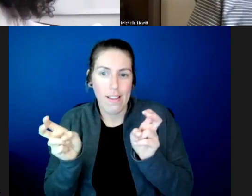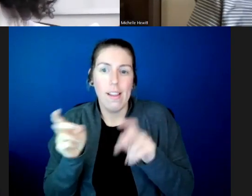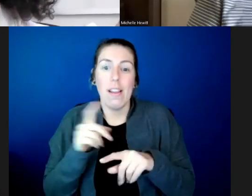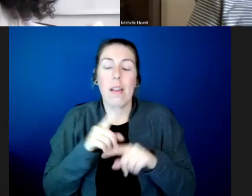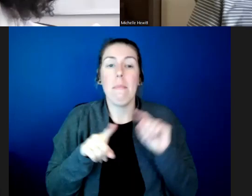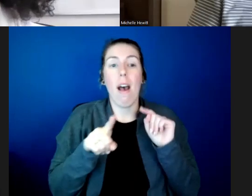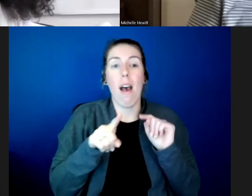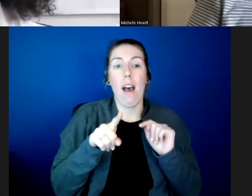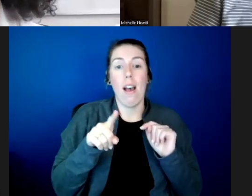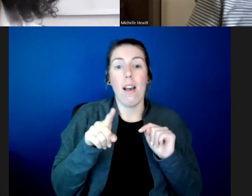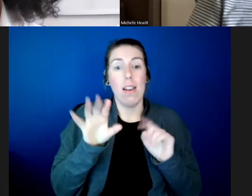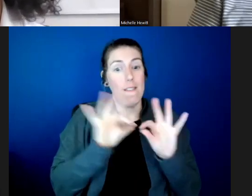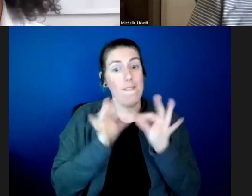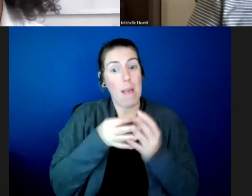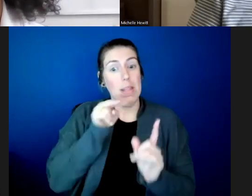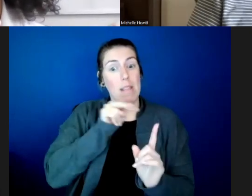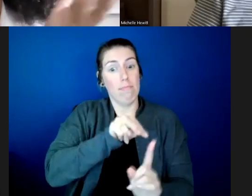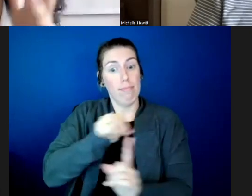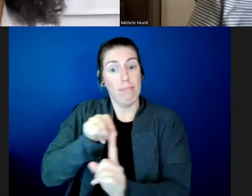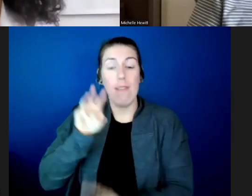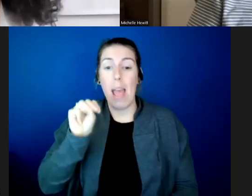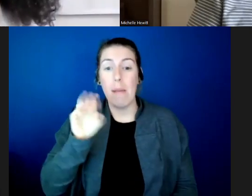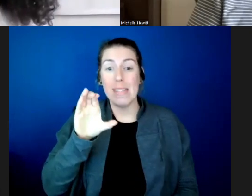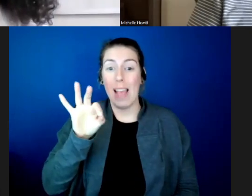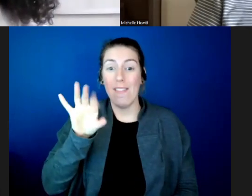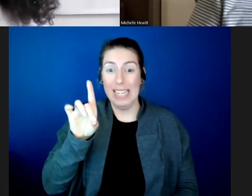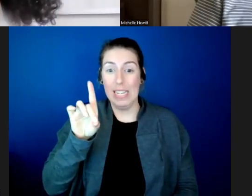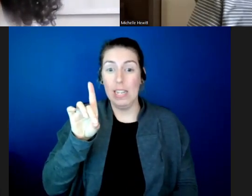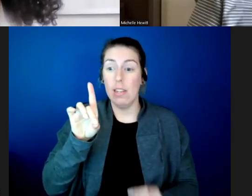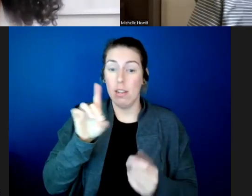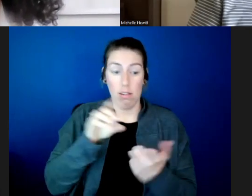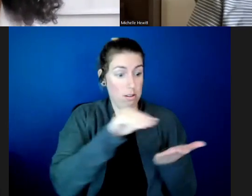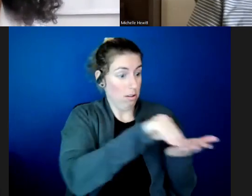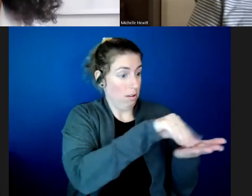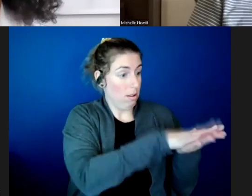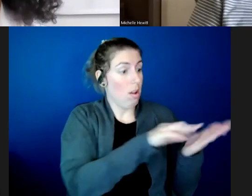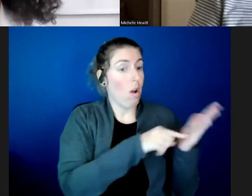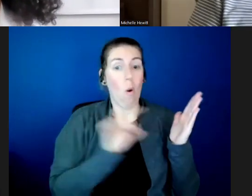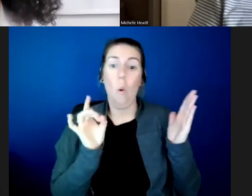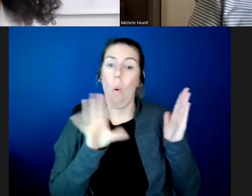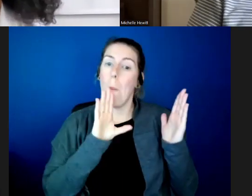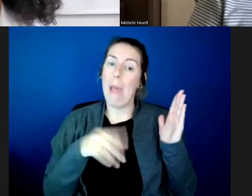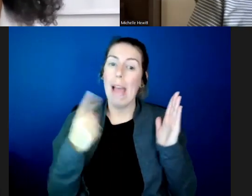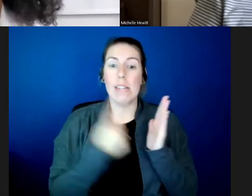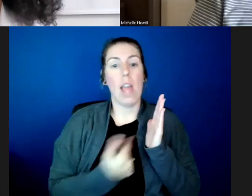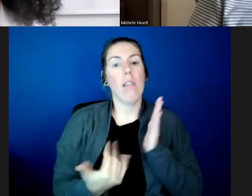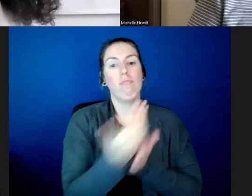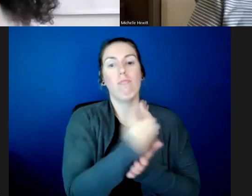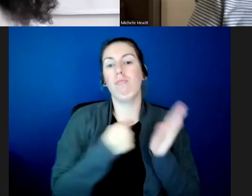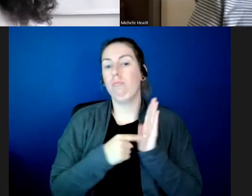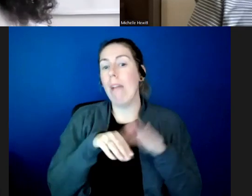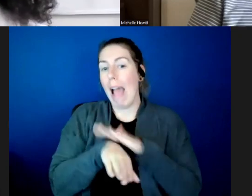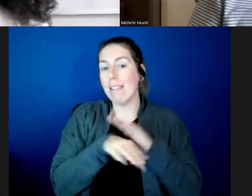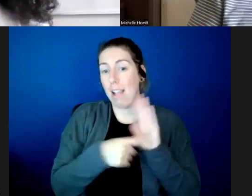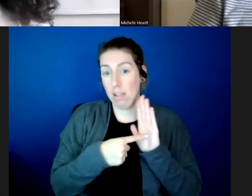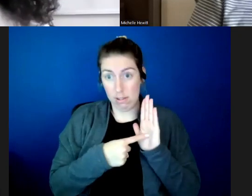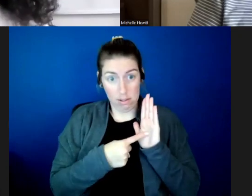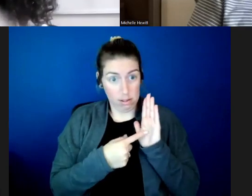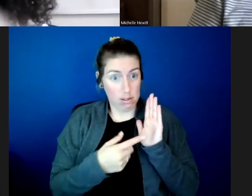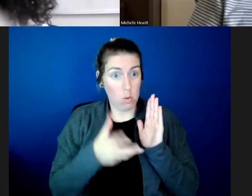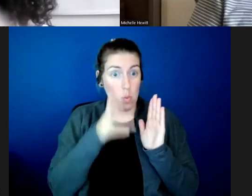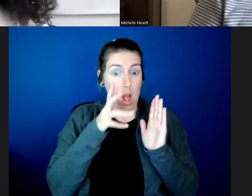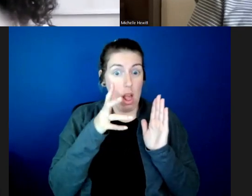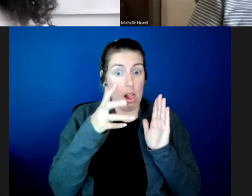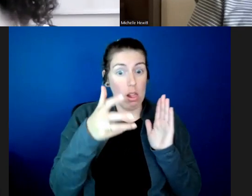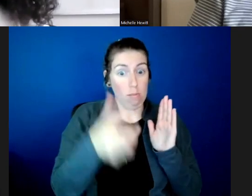family policing worker, MCFD employee, be doing with that information if they have access to it? You know, are they going to make